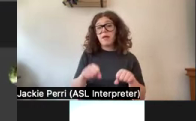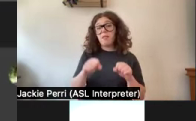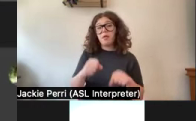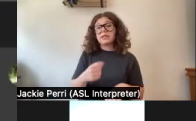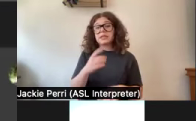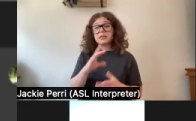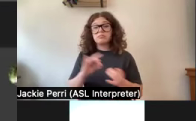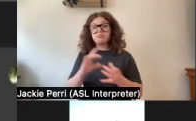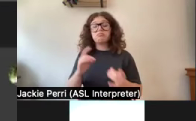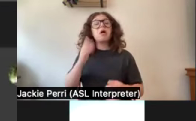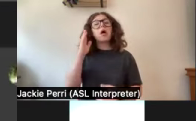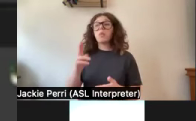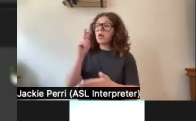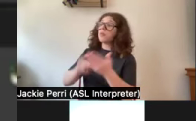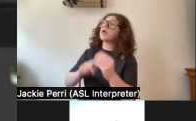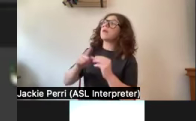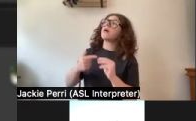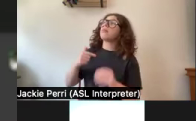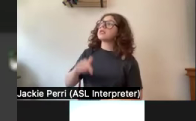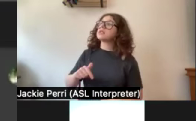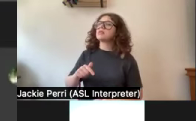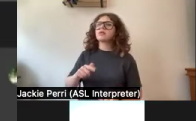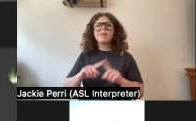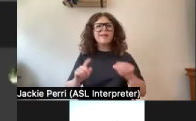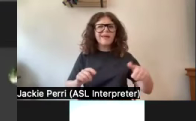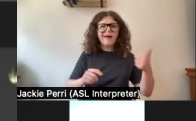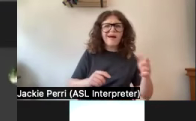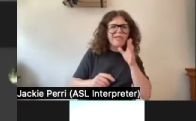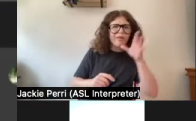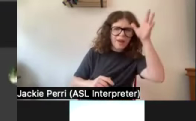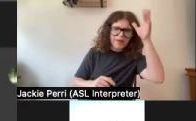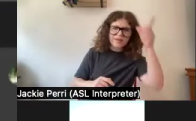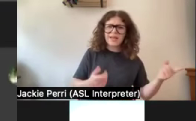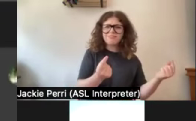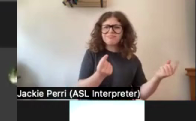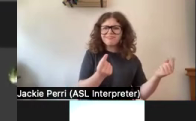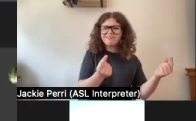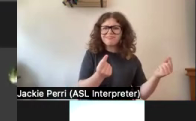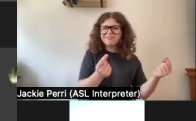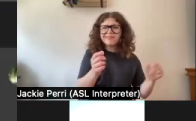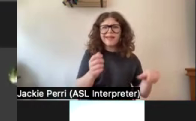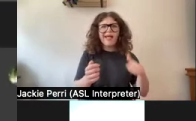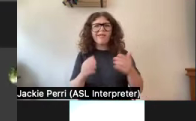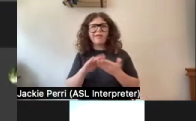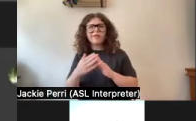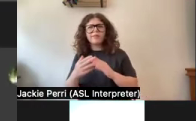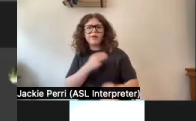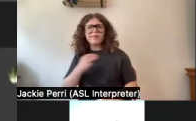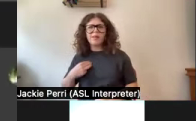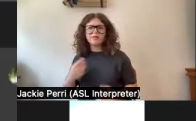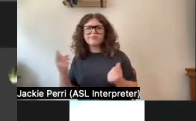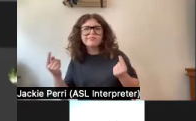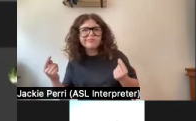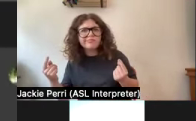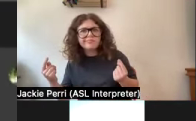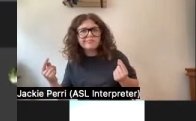will read about this, but what are the other parents doing in your school, right? What are the other community members doing? And so asking